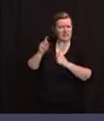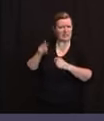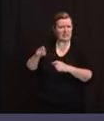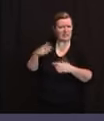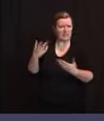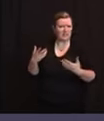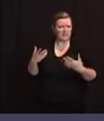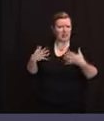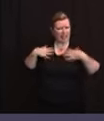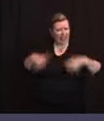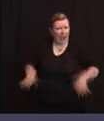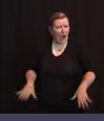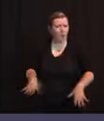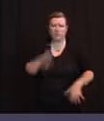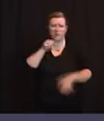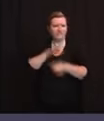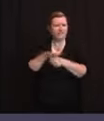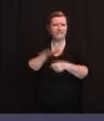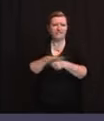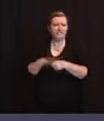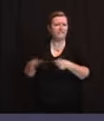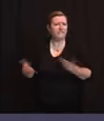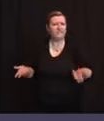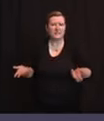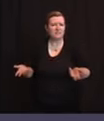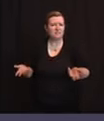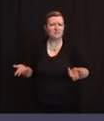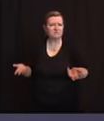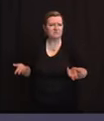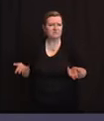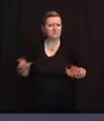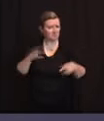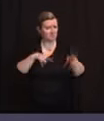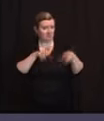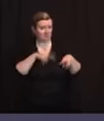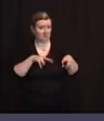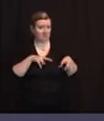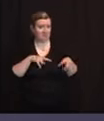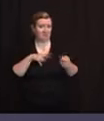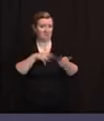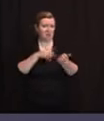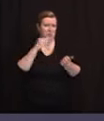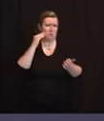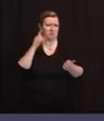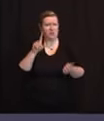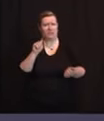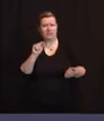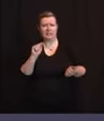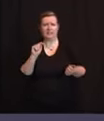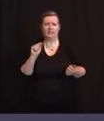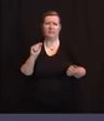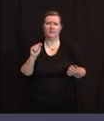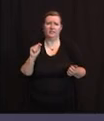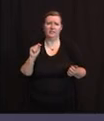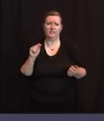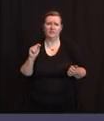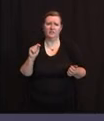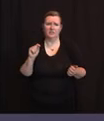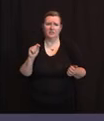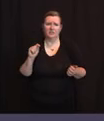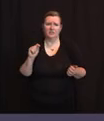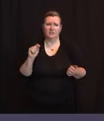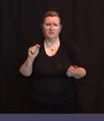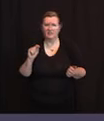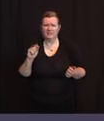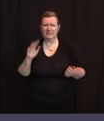forth. And, you know, the review of the long-term care facility situation kind of sounded like you were trying to